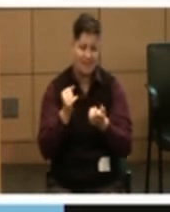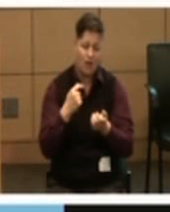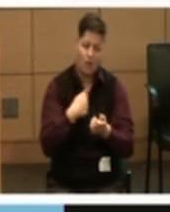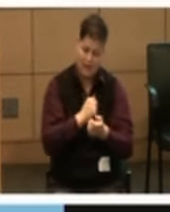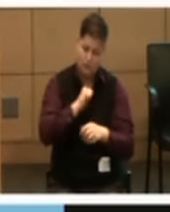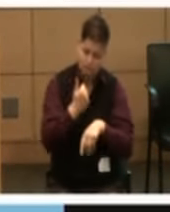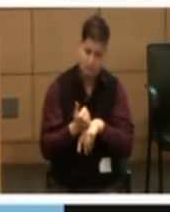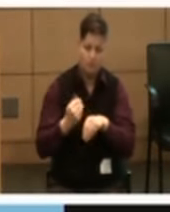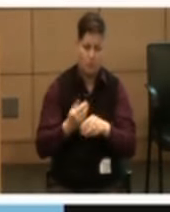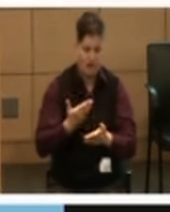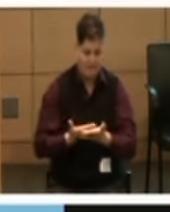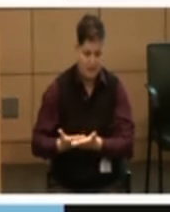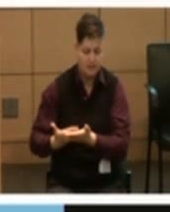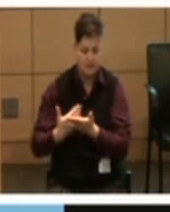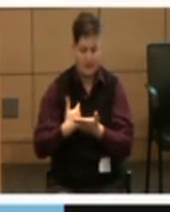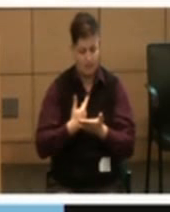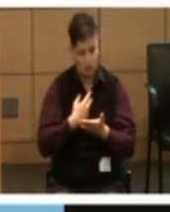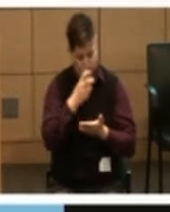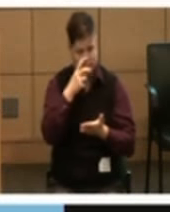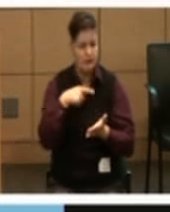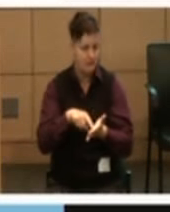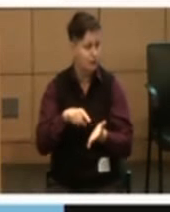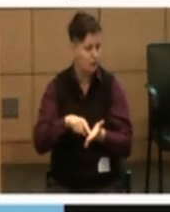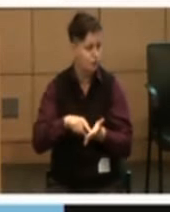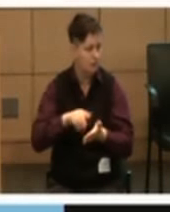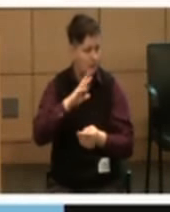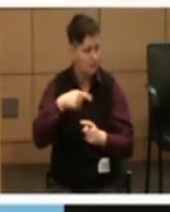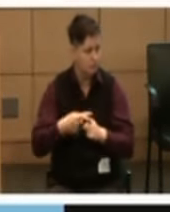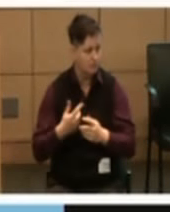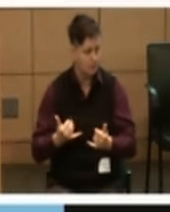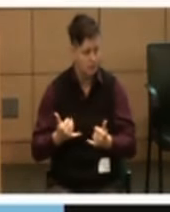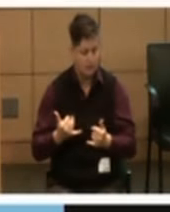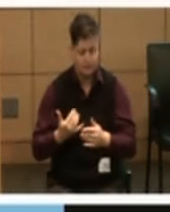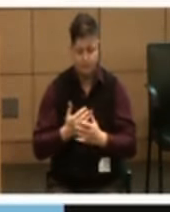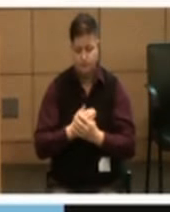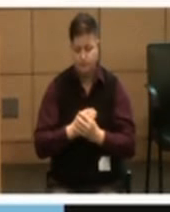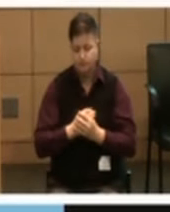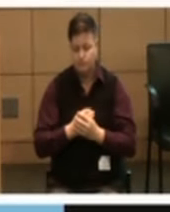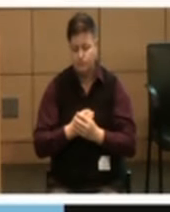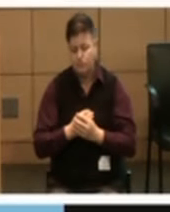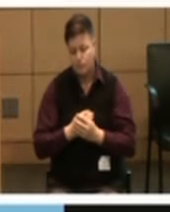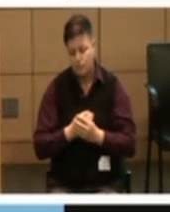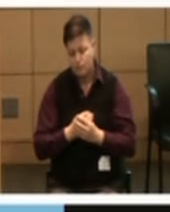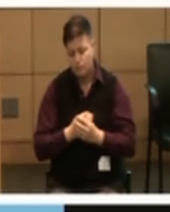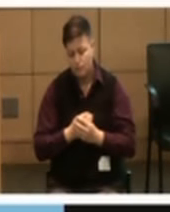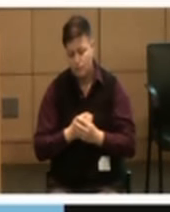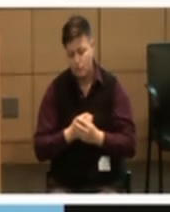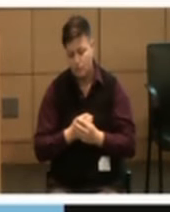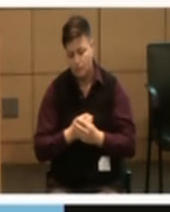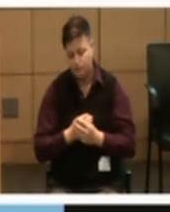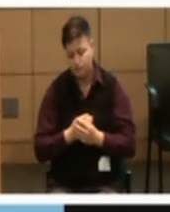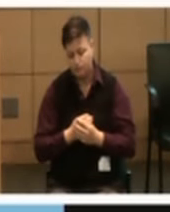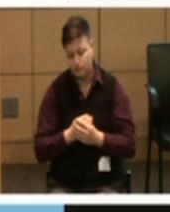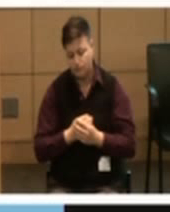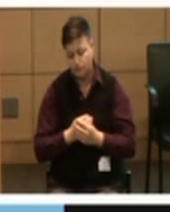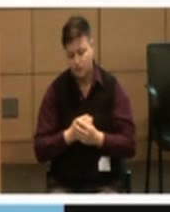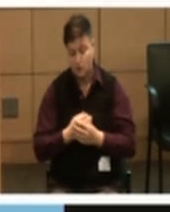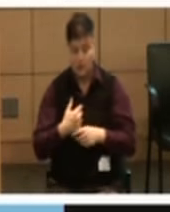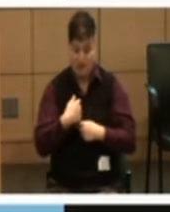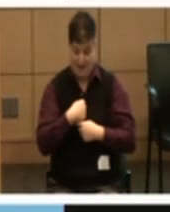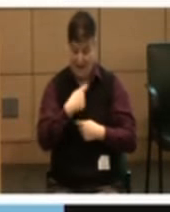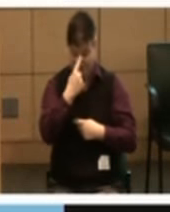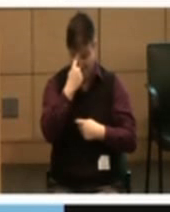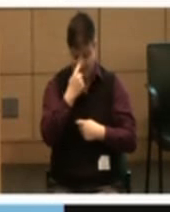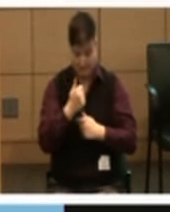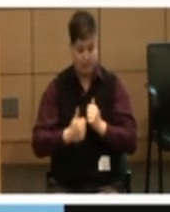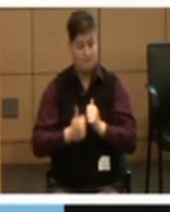research that we have been talking about today. So where I find the greatest clinical need and what drives